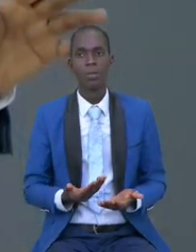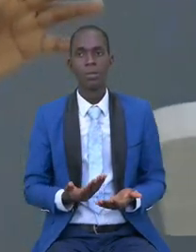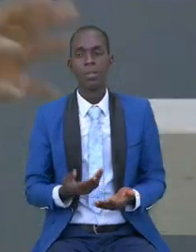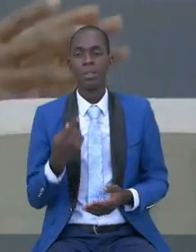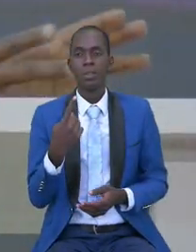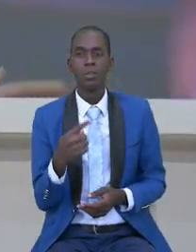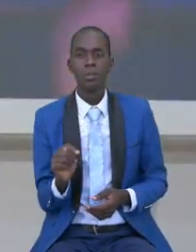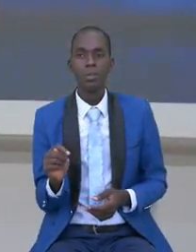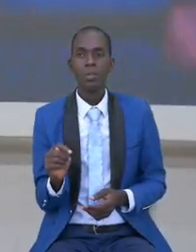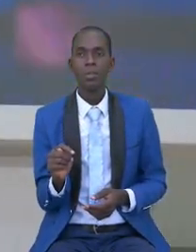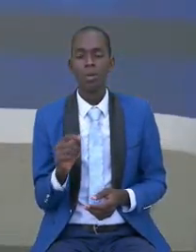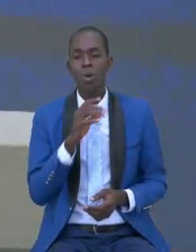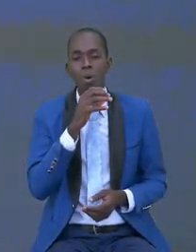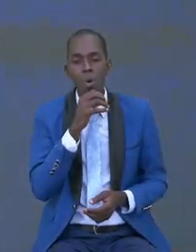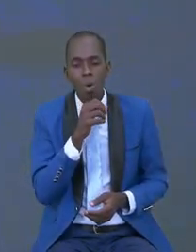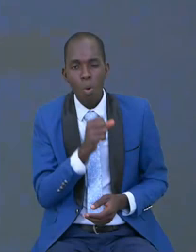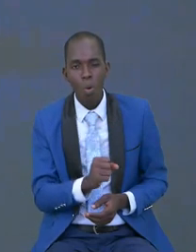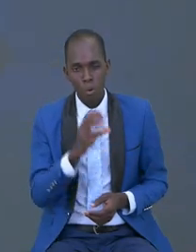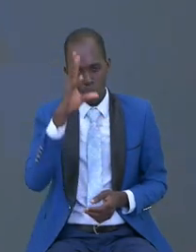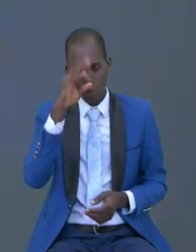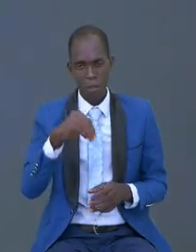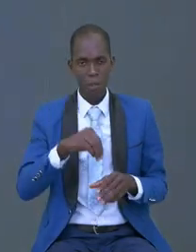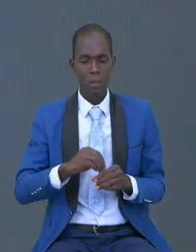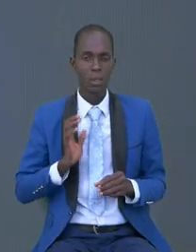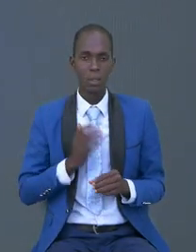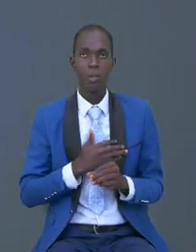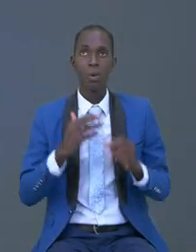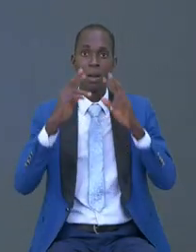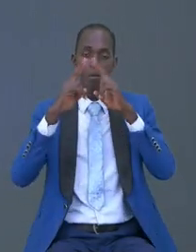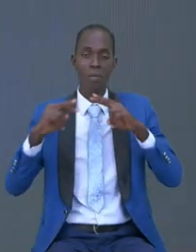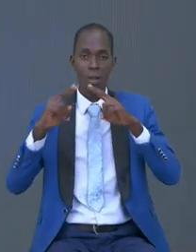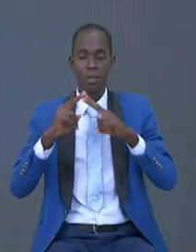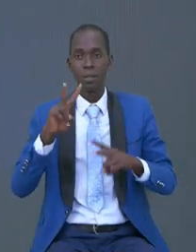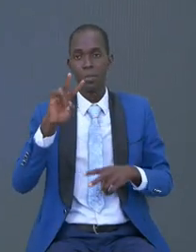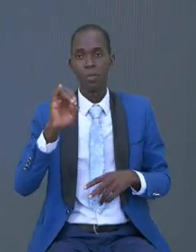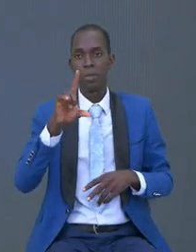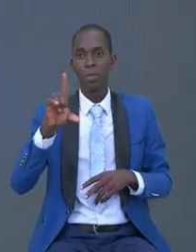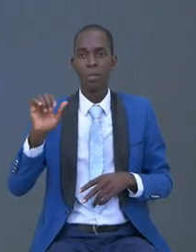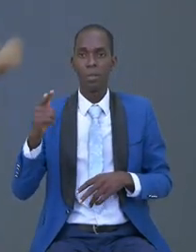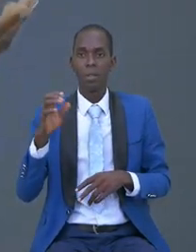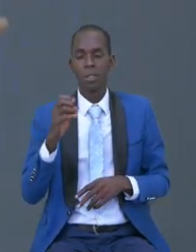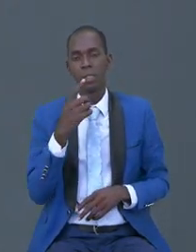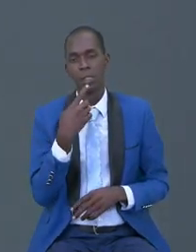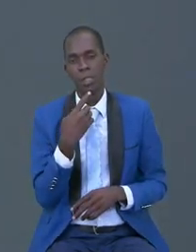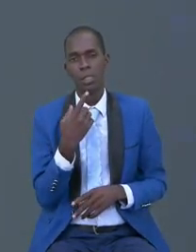the old man in our village said, the people that know the